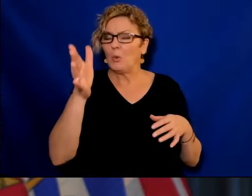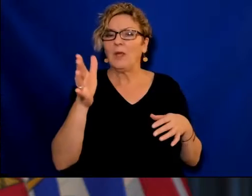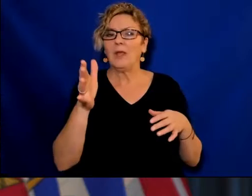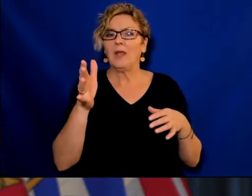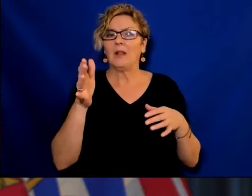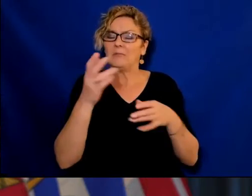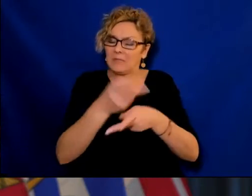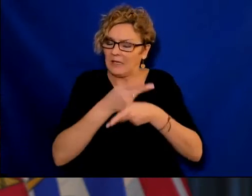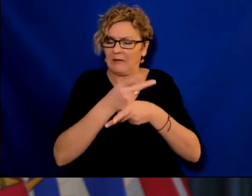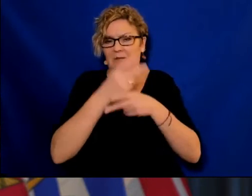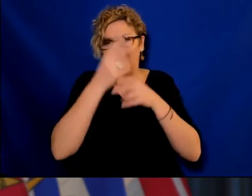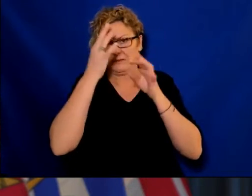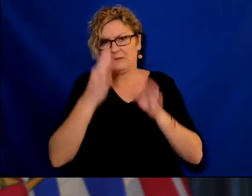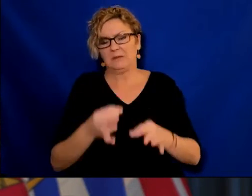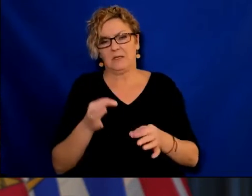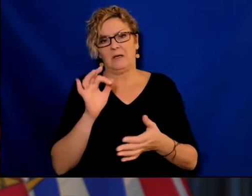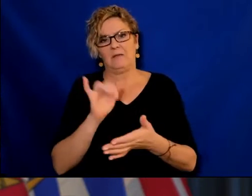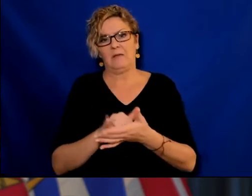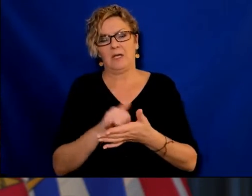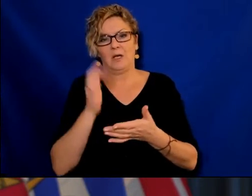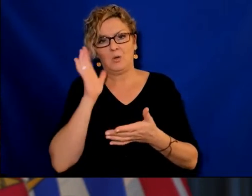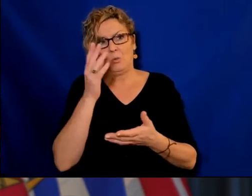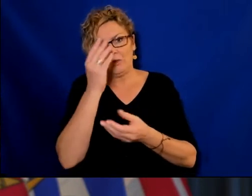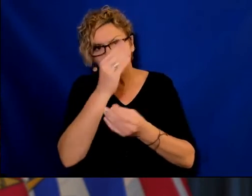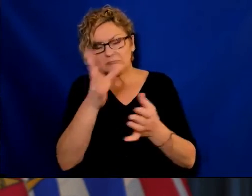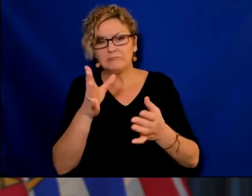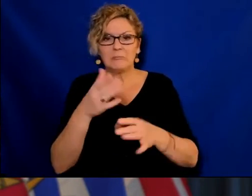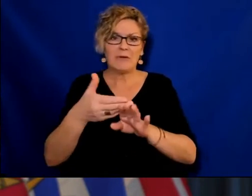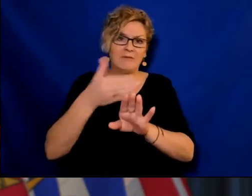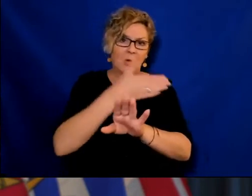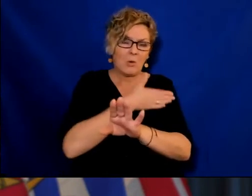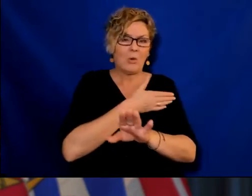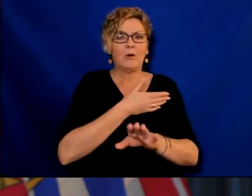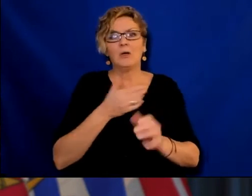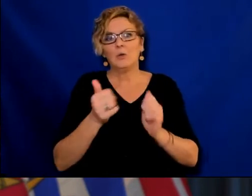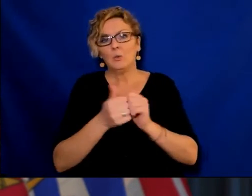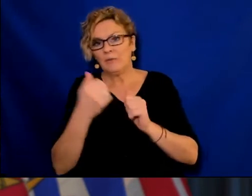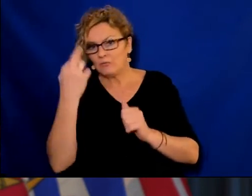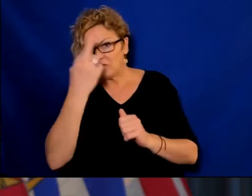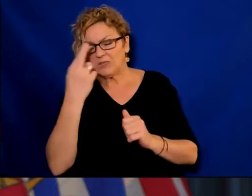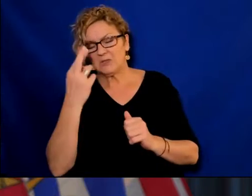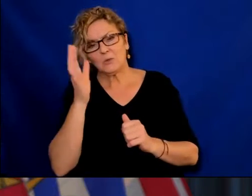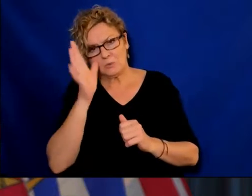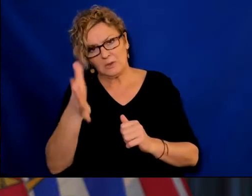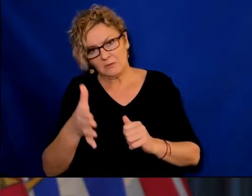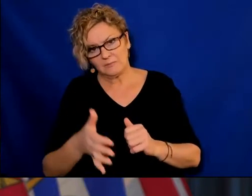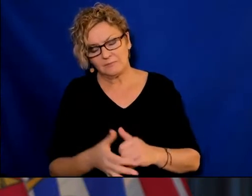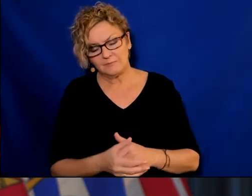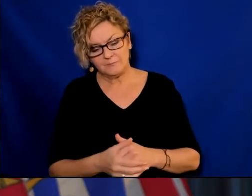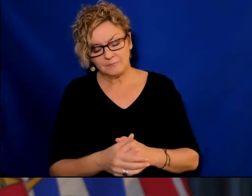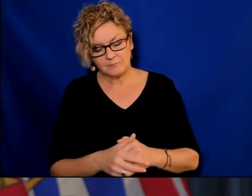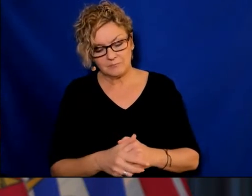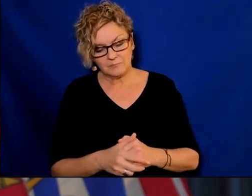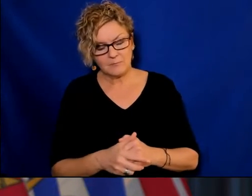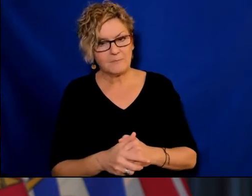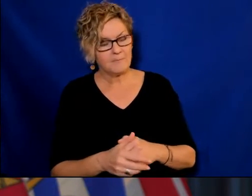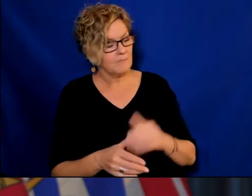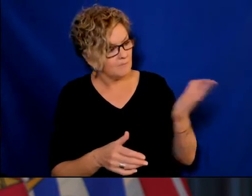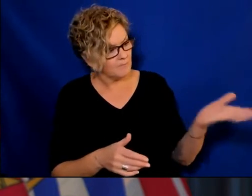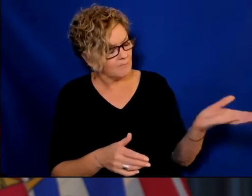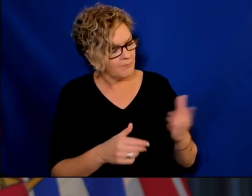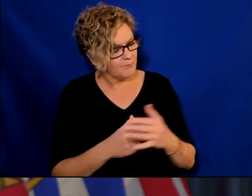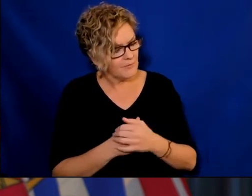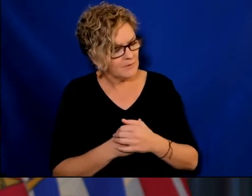One of the things, Dr. Henry, we're hearing from businesses on the mask mandate is a concern that, yes, people are hearing